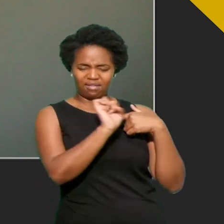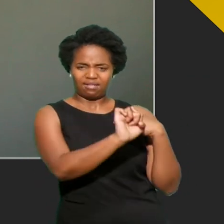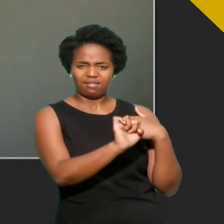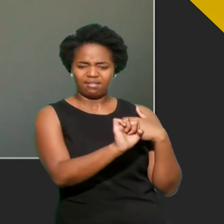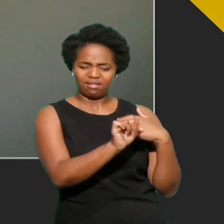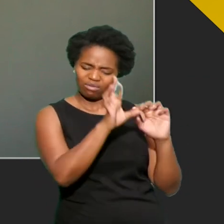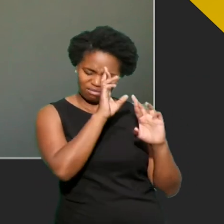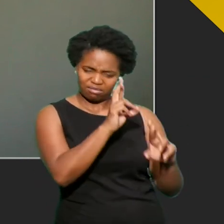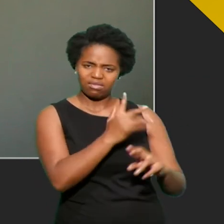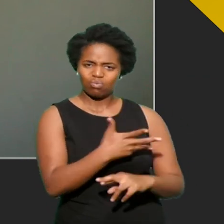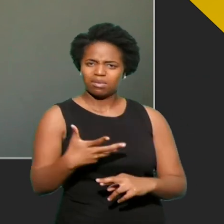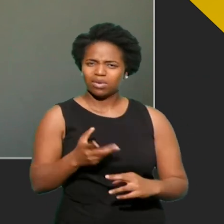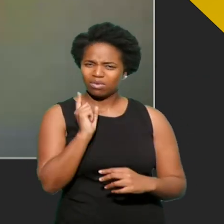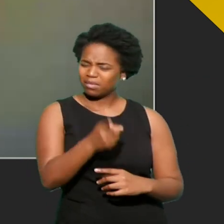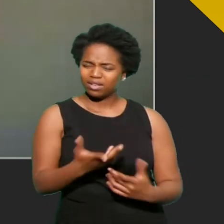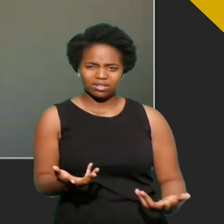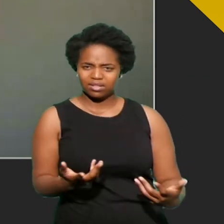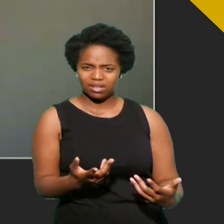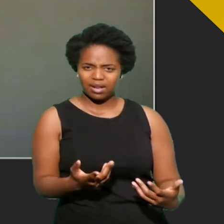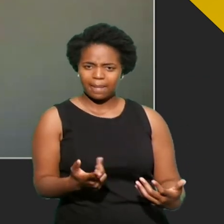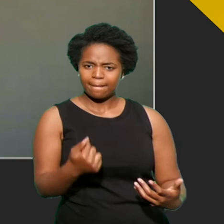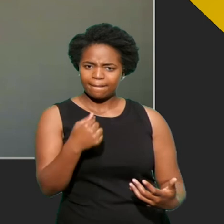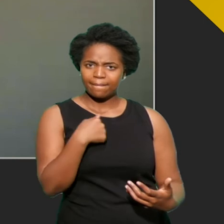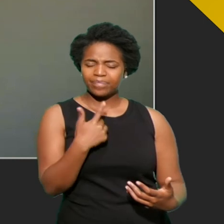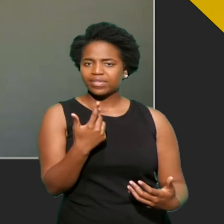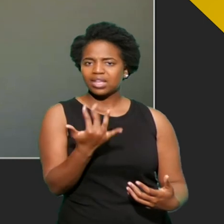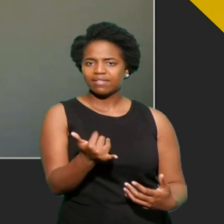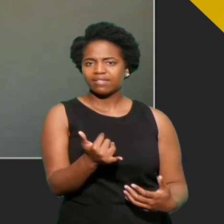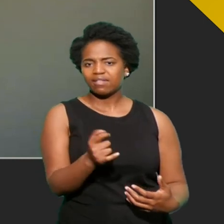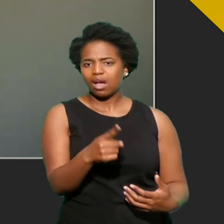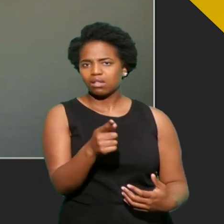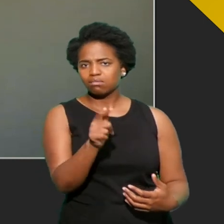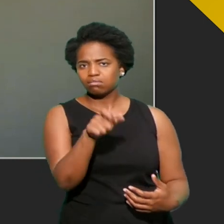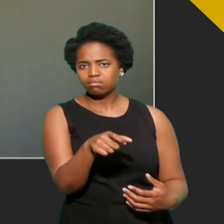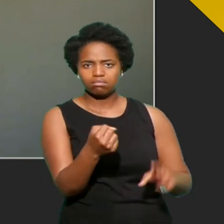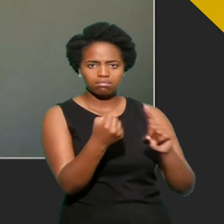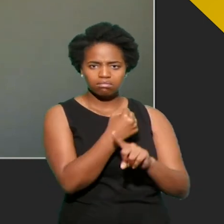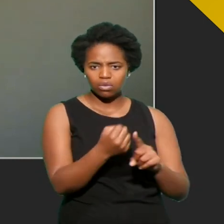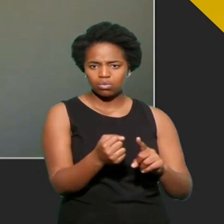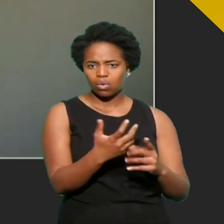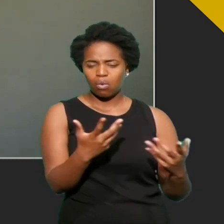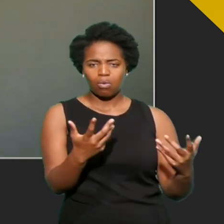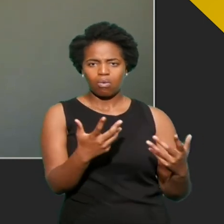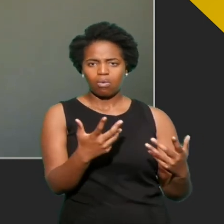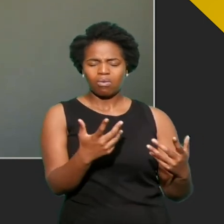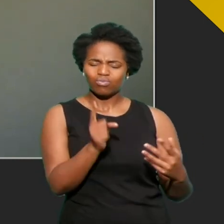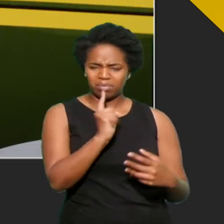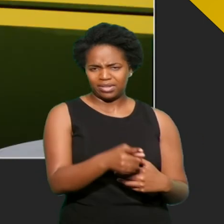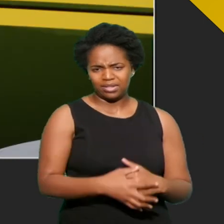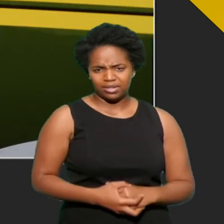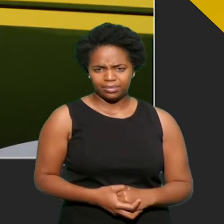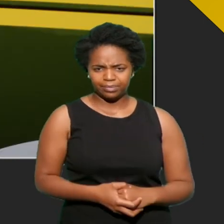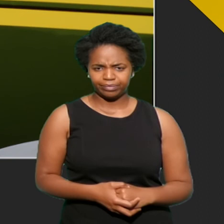in the same way that you would intervene if it was somebody else who is not able to stand up for themselves. Yes,